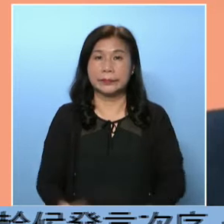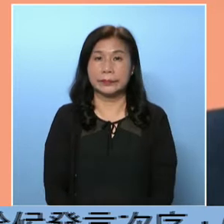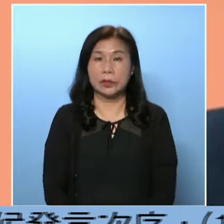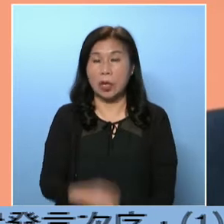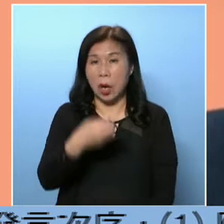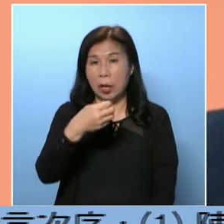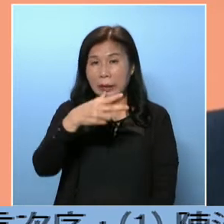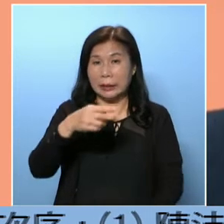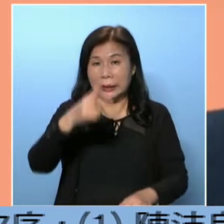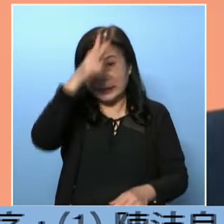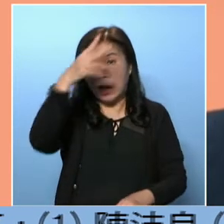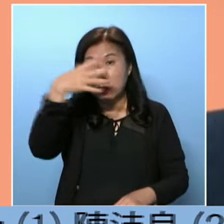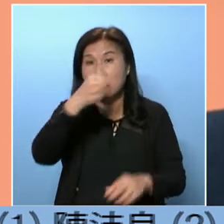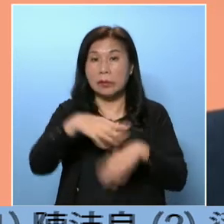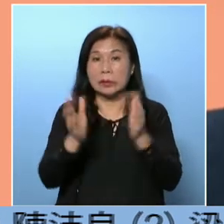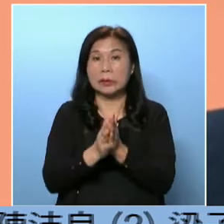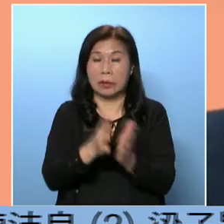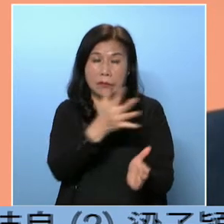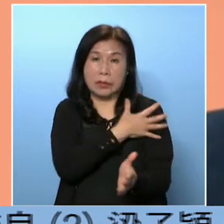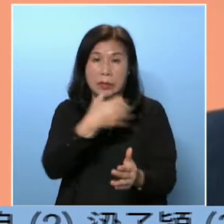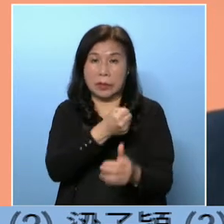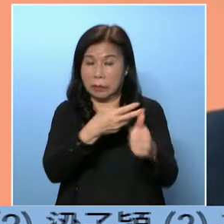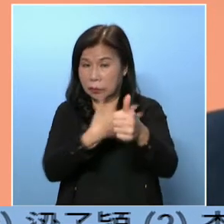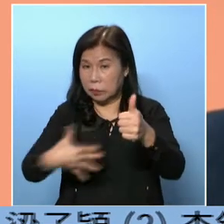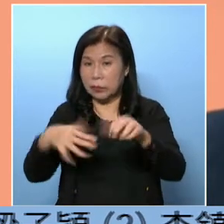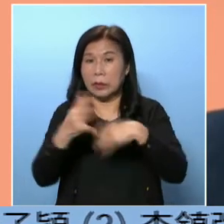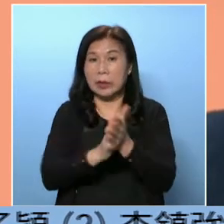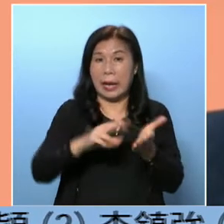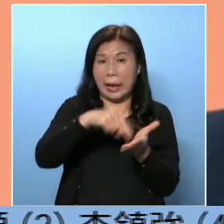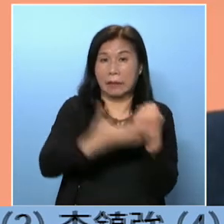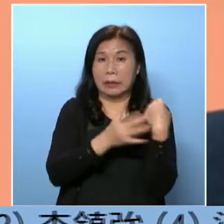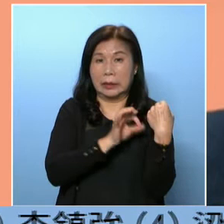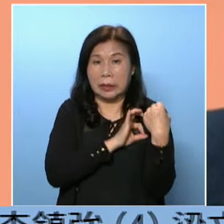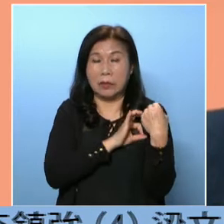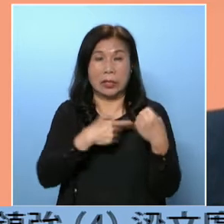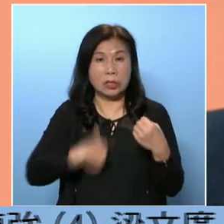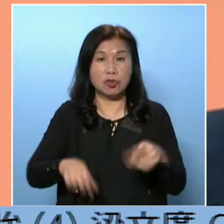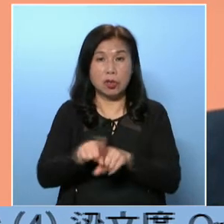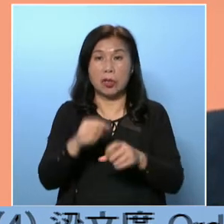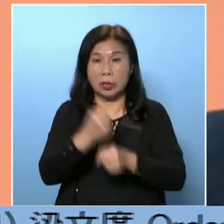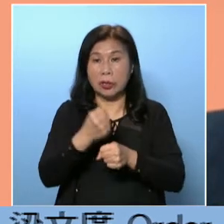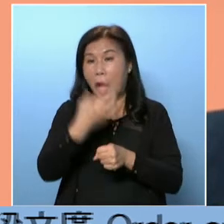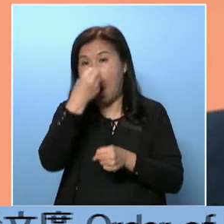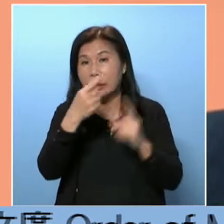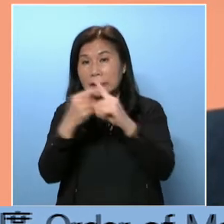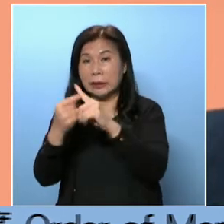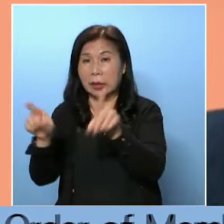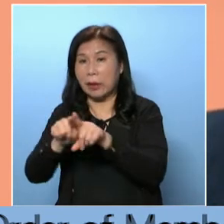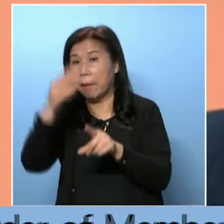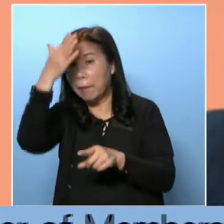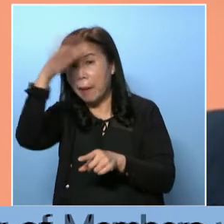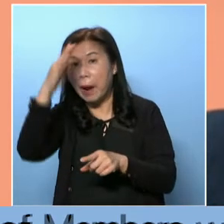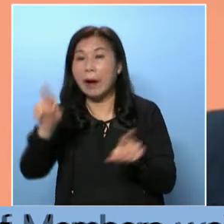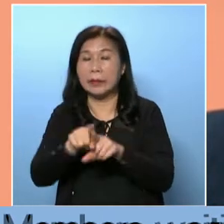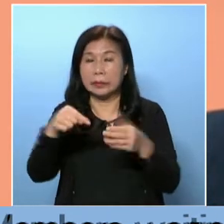most important thing, and he cares about the life of the 7 million population in Hong Kong. The chief executive, the civil